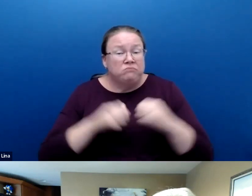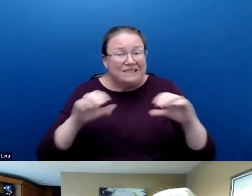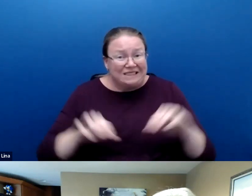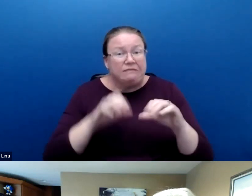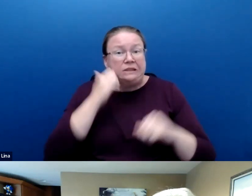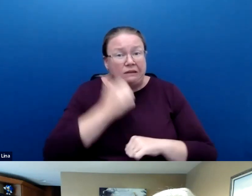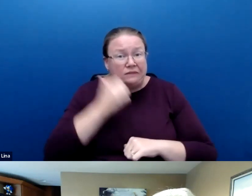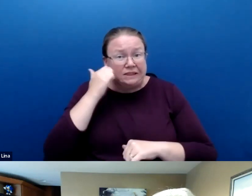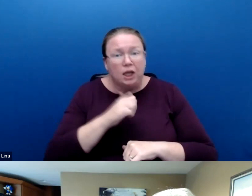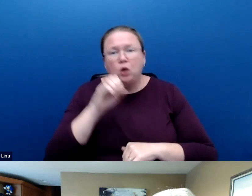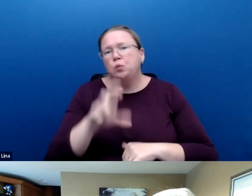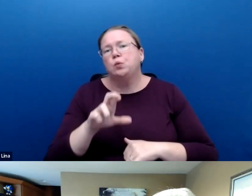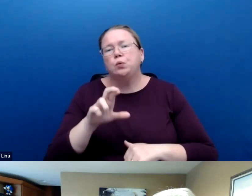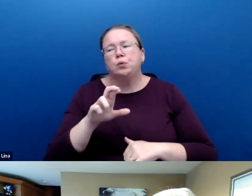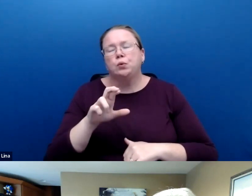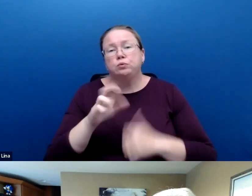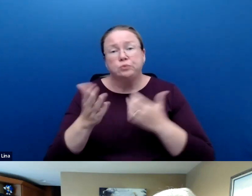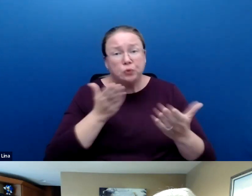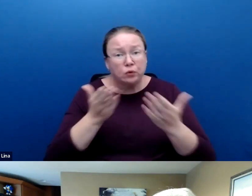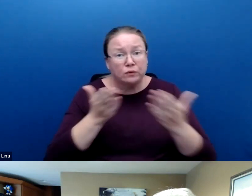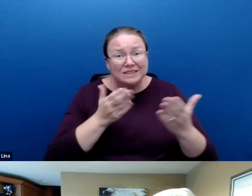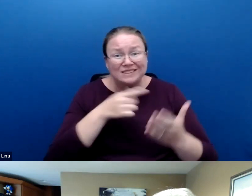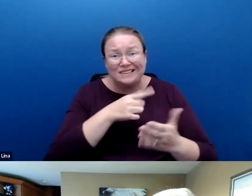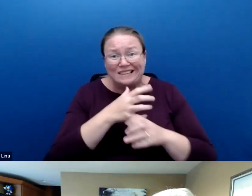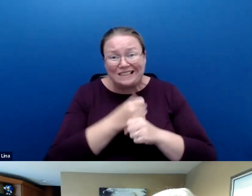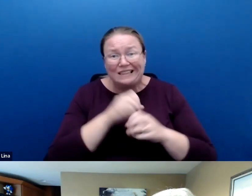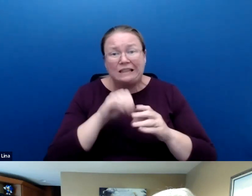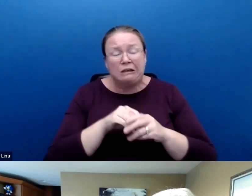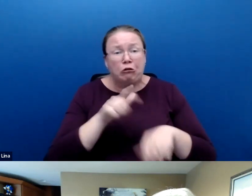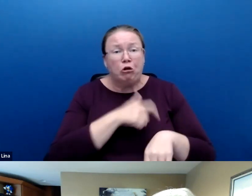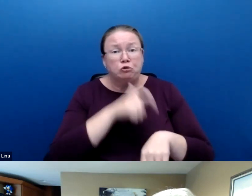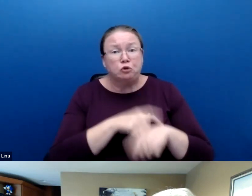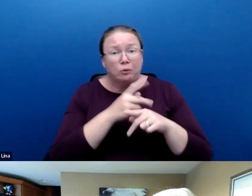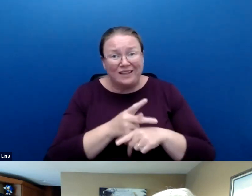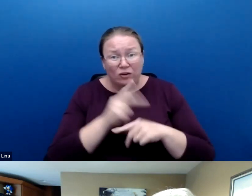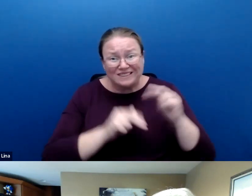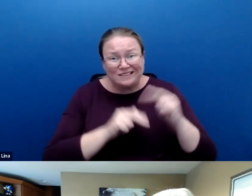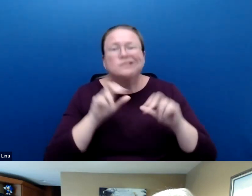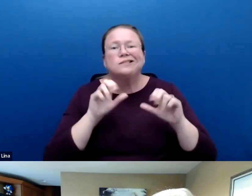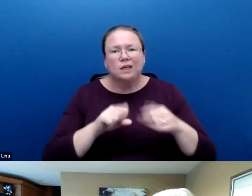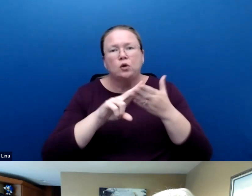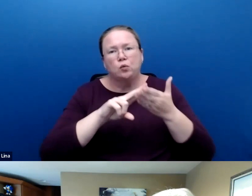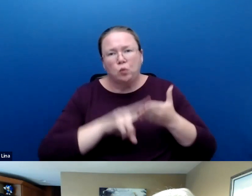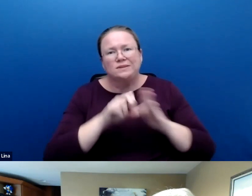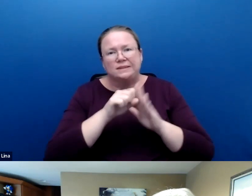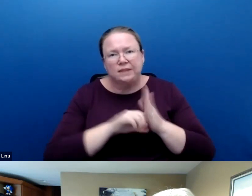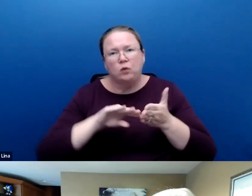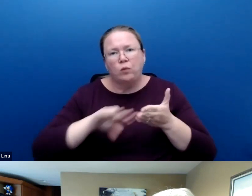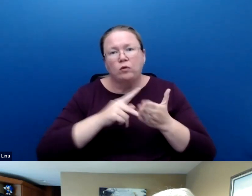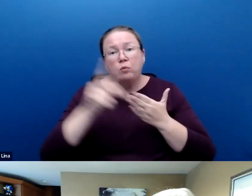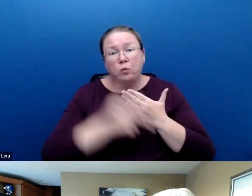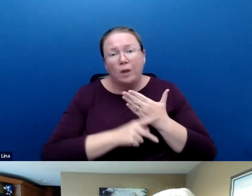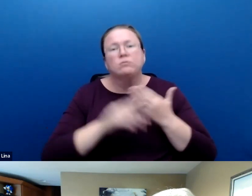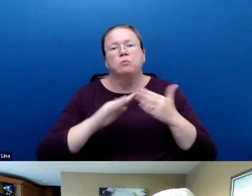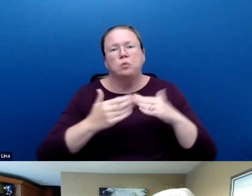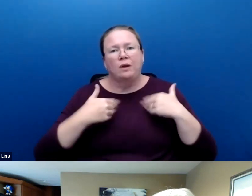daily living, or you know, the services that he was receiving in a long-term care facility, he could enroll in the state waiver program in